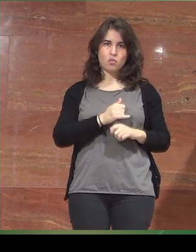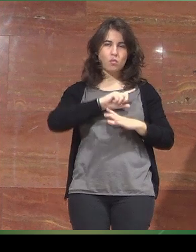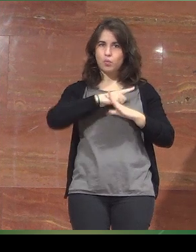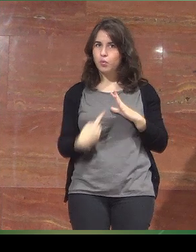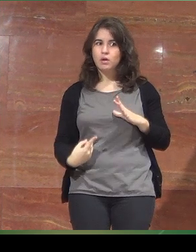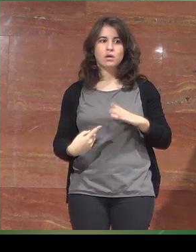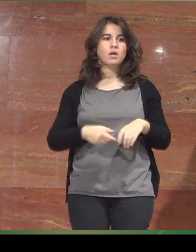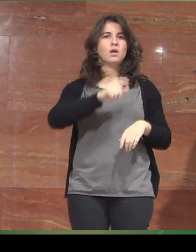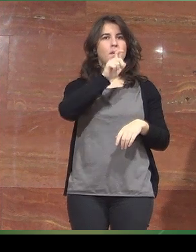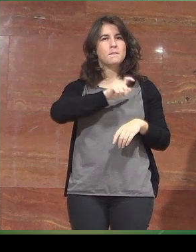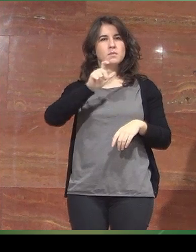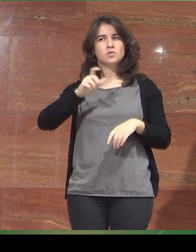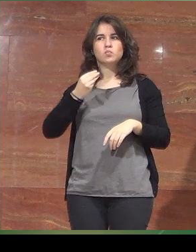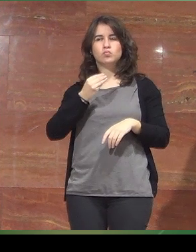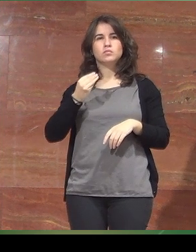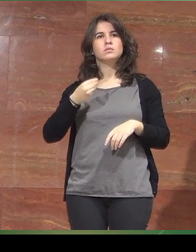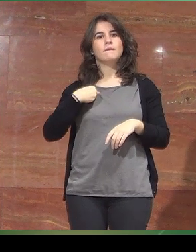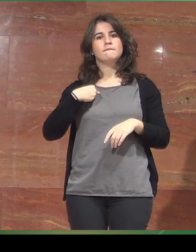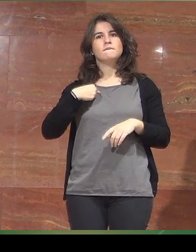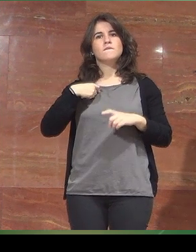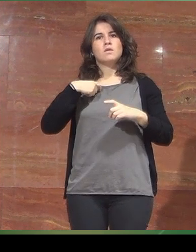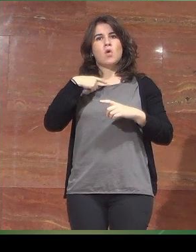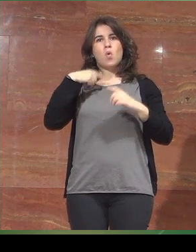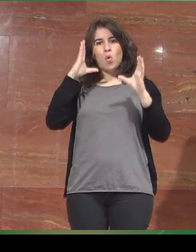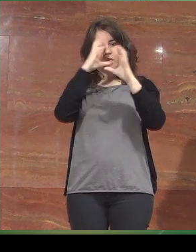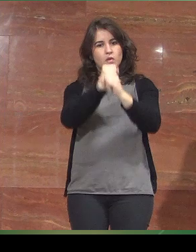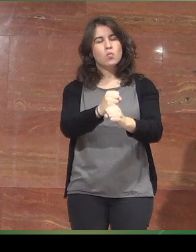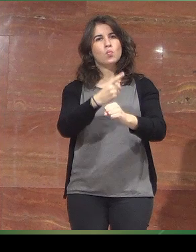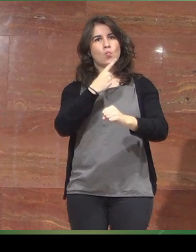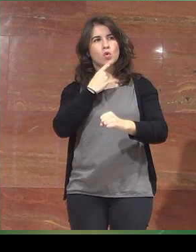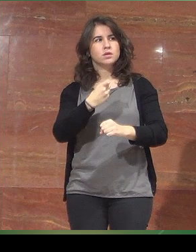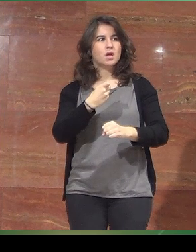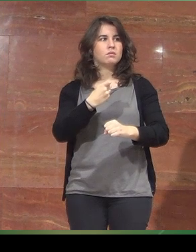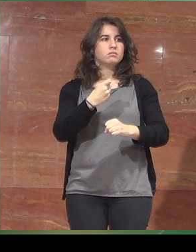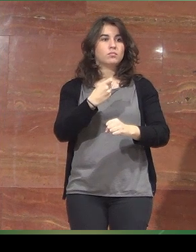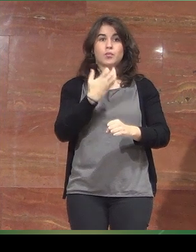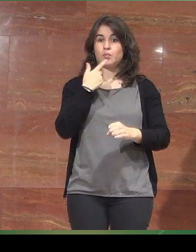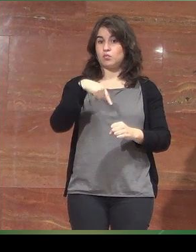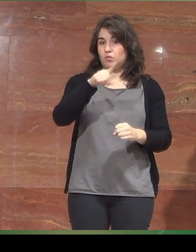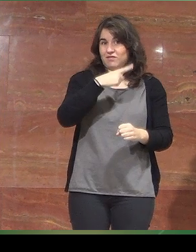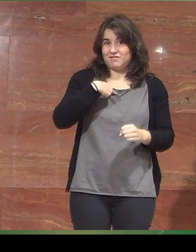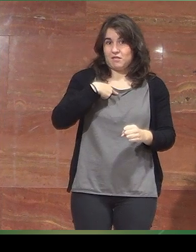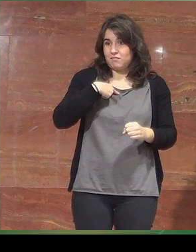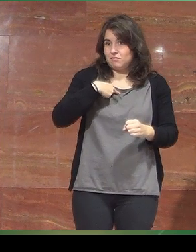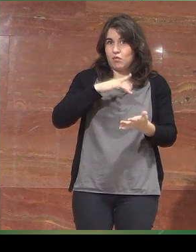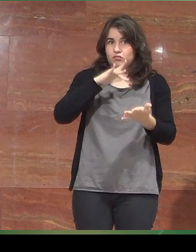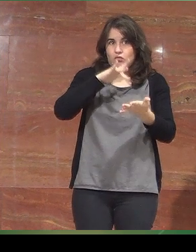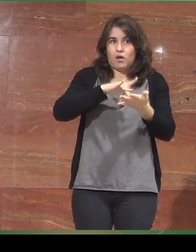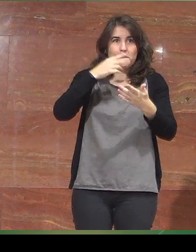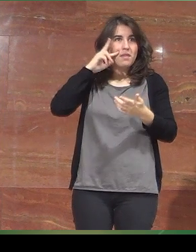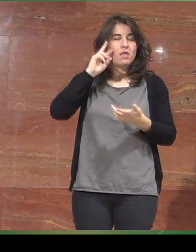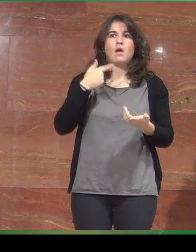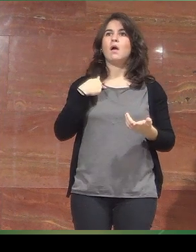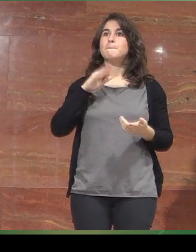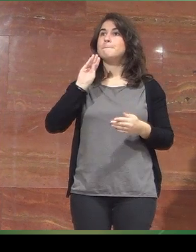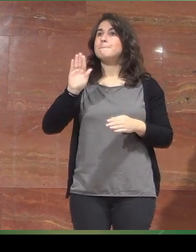How many of us have stopped and asked directions, and then as soon as the person who gave us the directions has gone, we've forgotten what they told